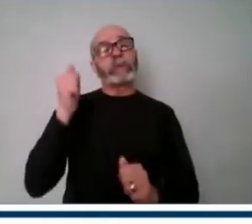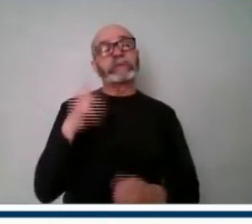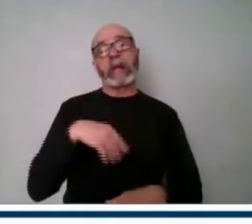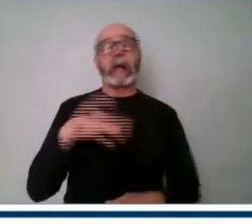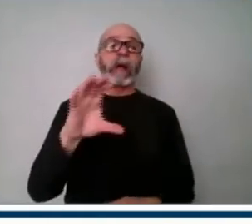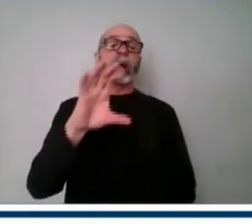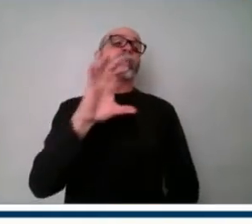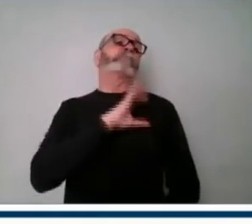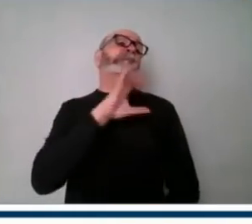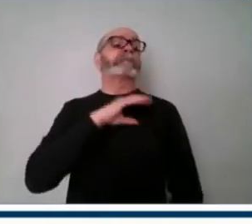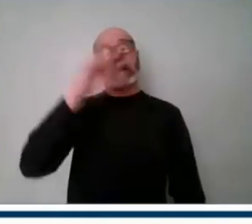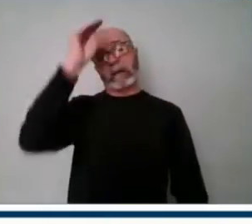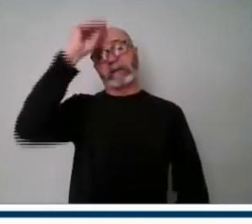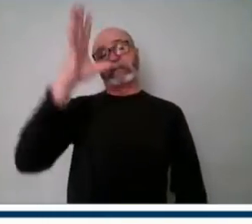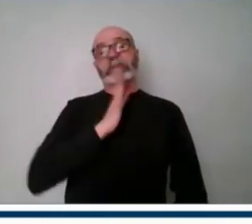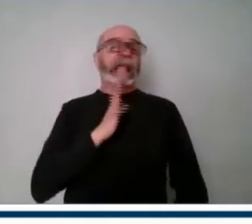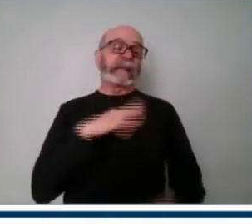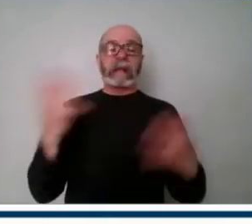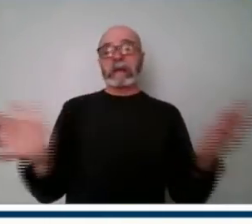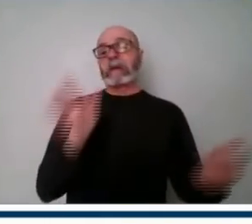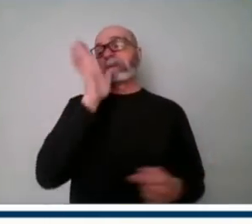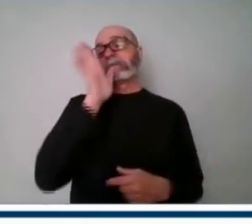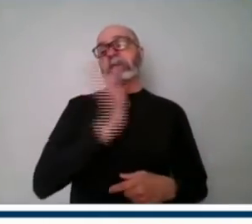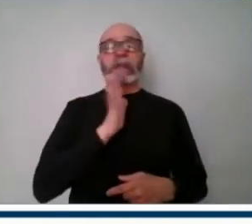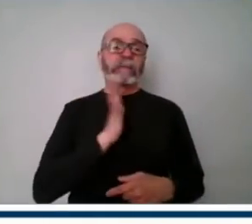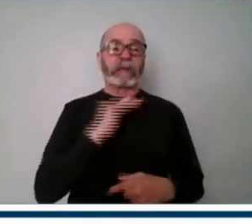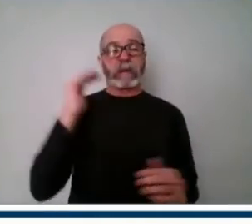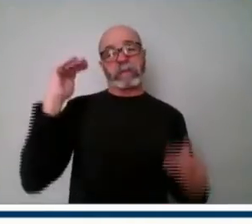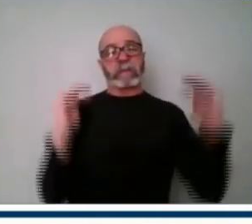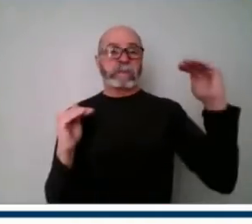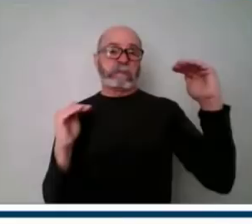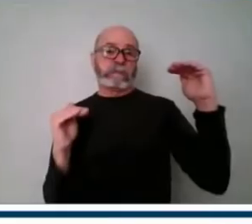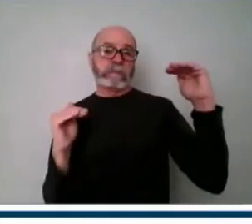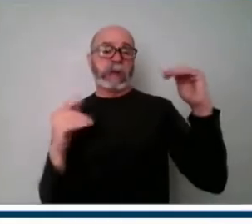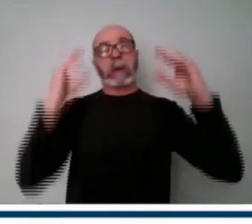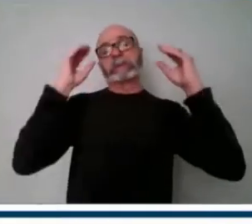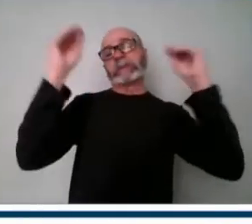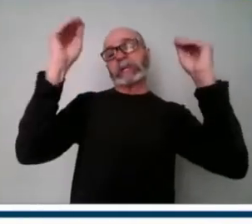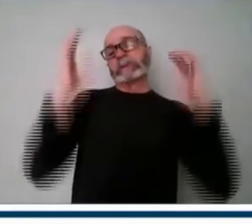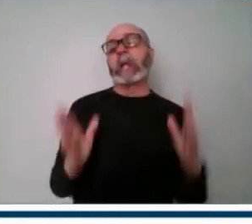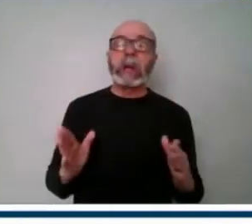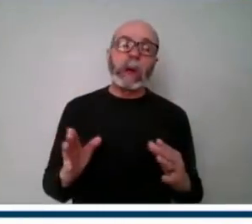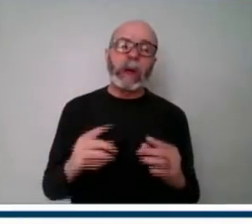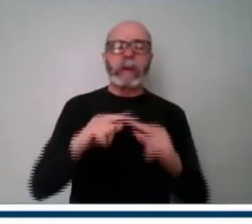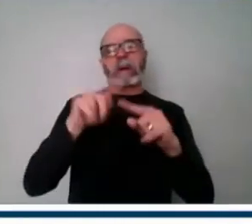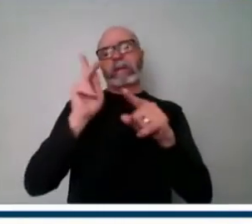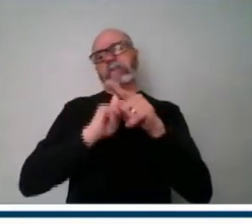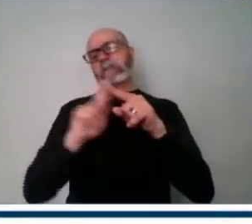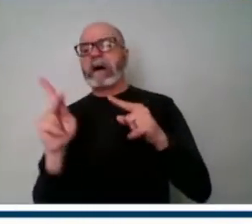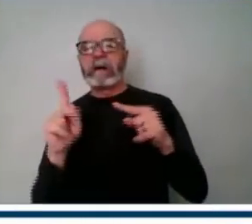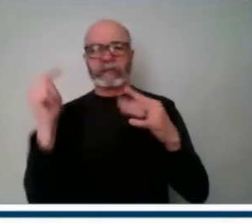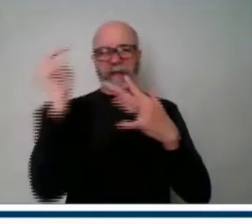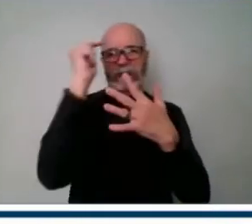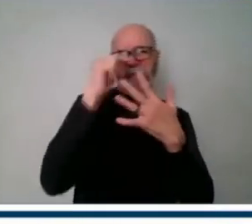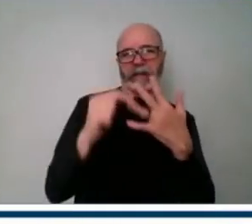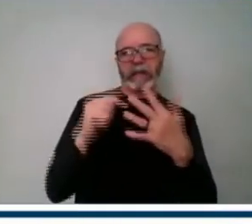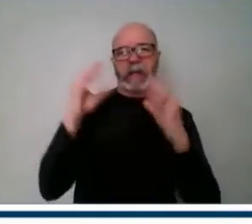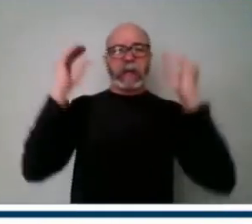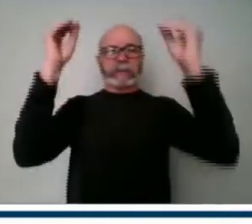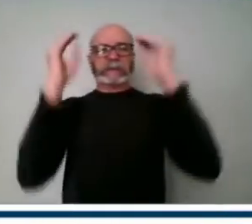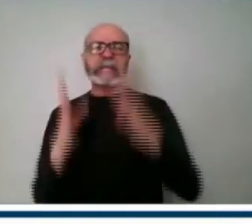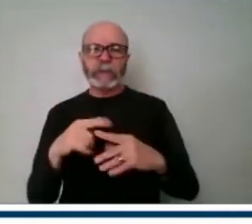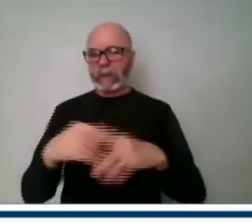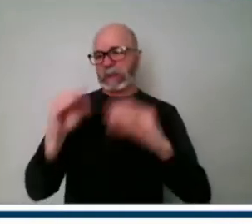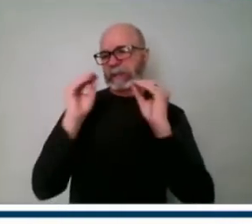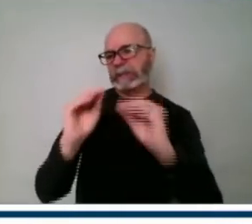female-dominated teaching profession who deal with hundreds of kids every day without masks,